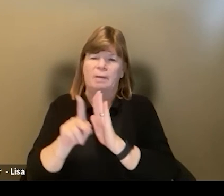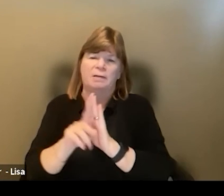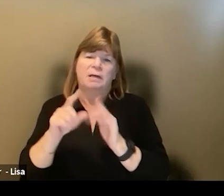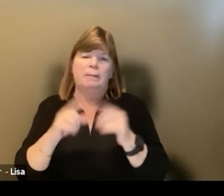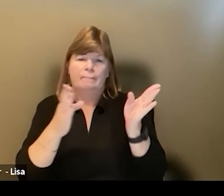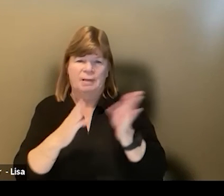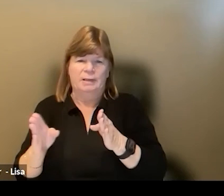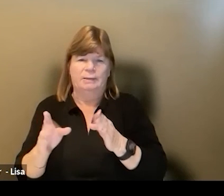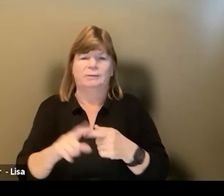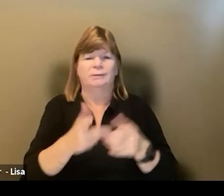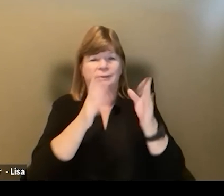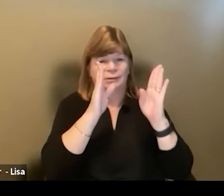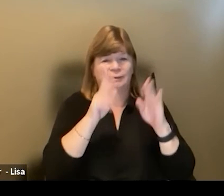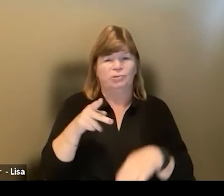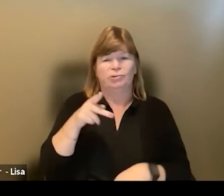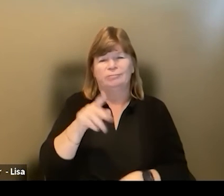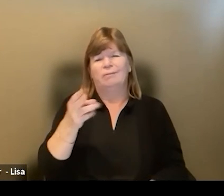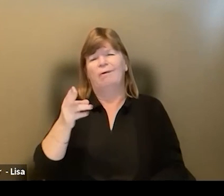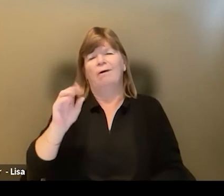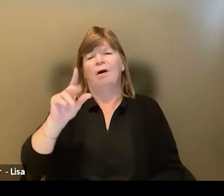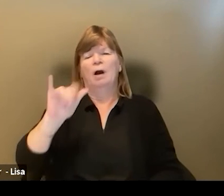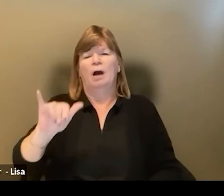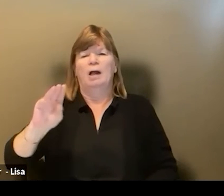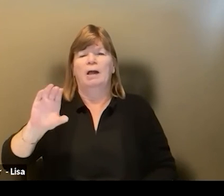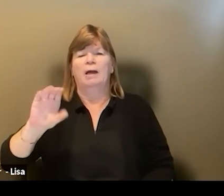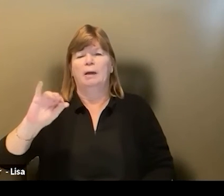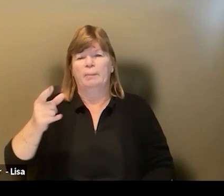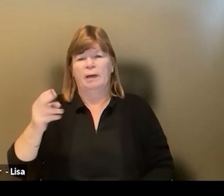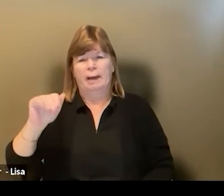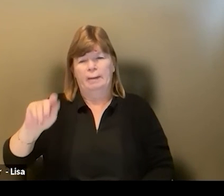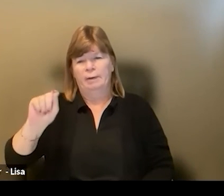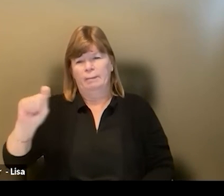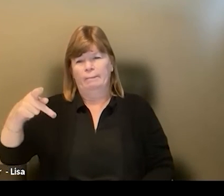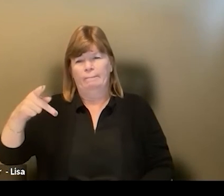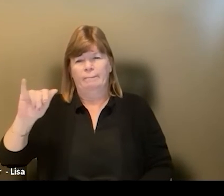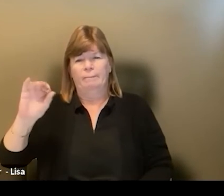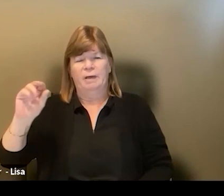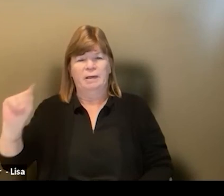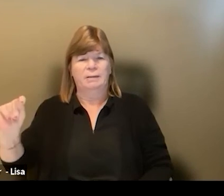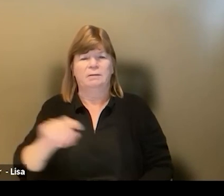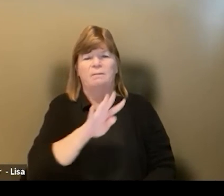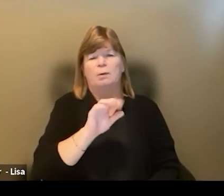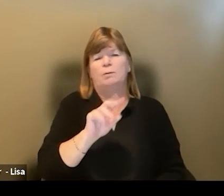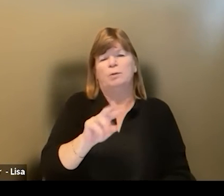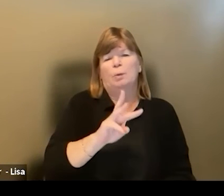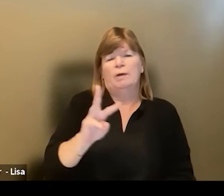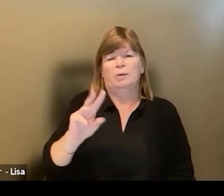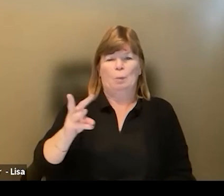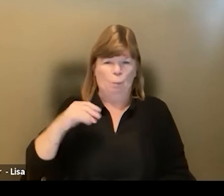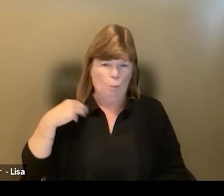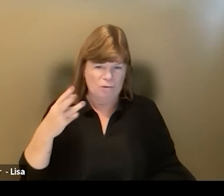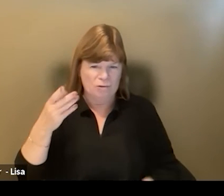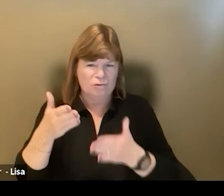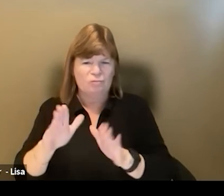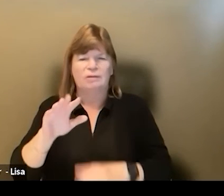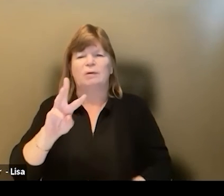Medicaid Policy and Planning, and then you call attention to Holly Cunningham Piggott at 402 West Washington